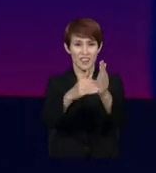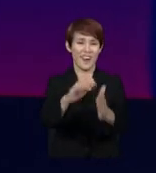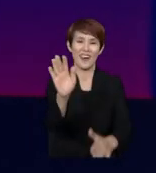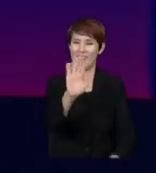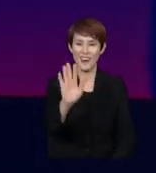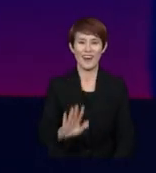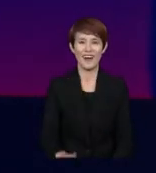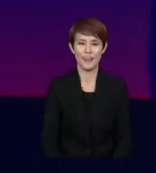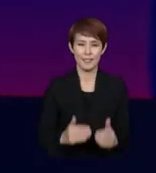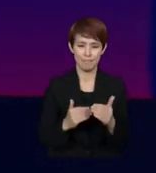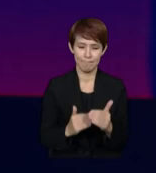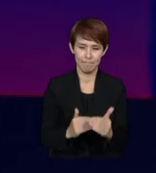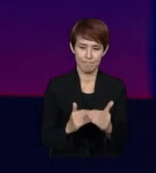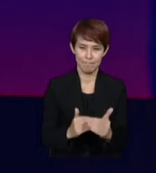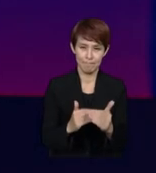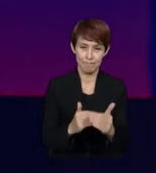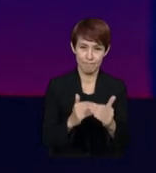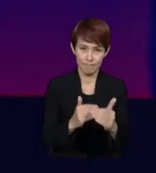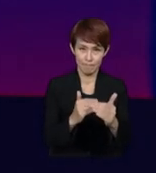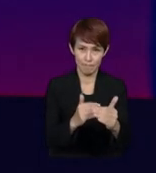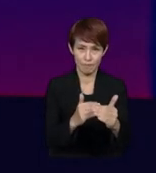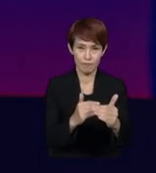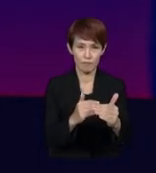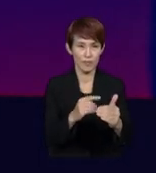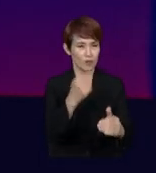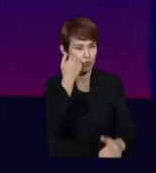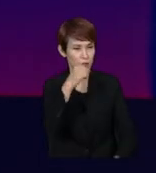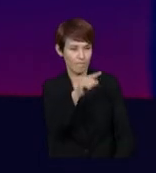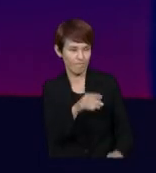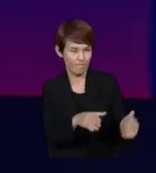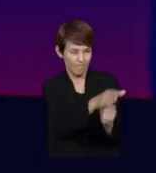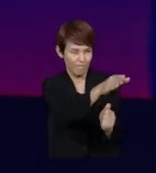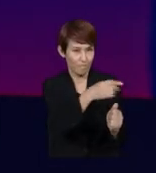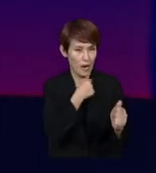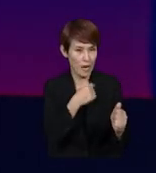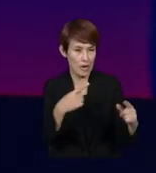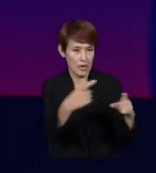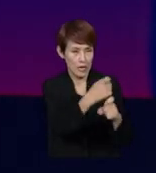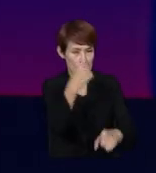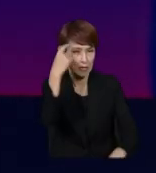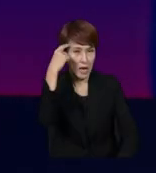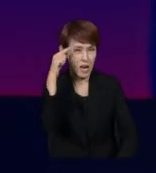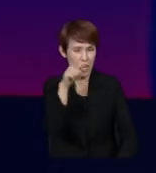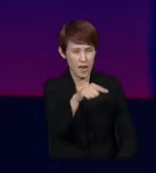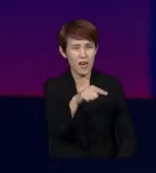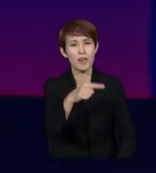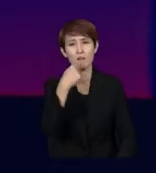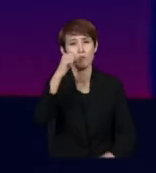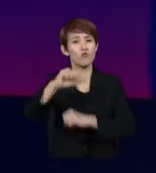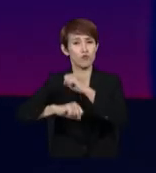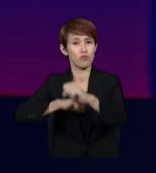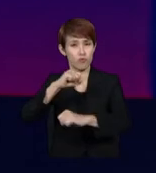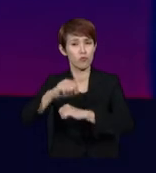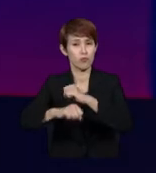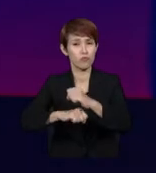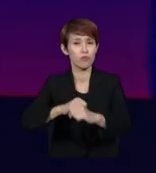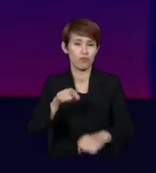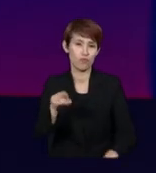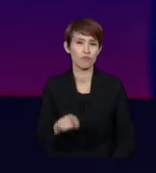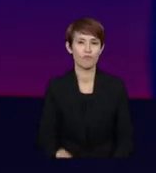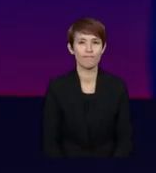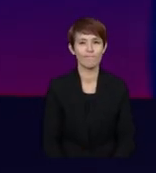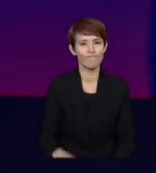enemies, that certainly is the end of democratic politics. I'm sorry that wasn't a positive note, but you know, here we are.